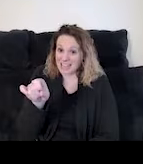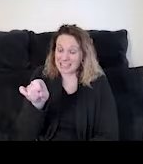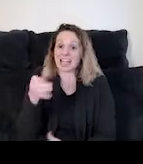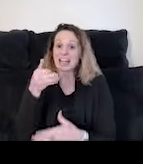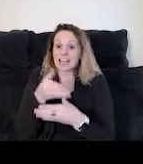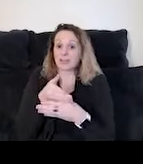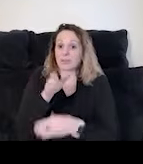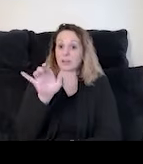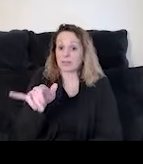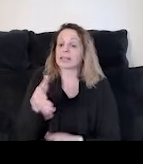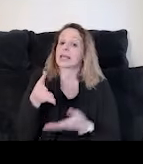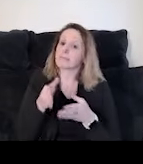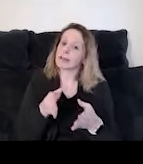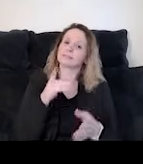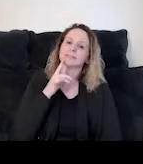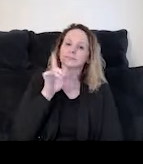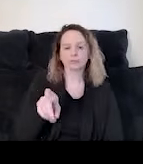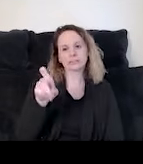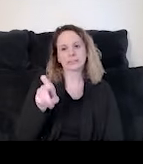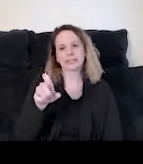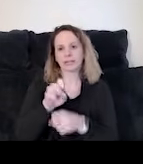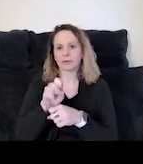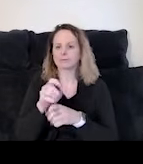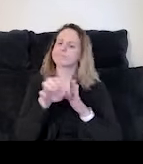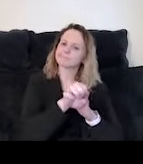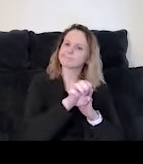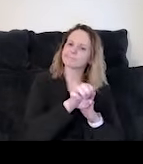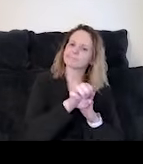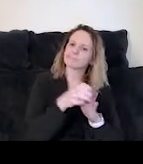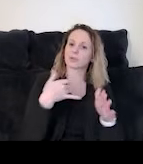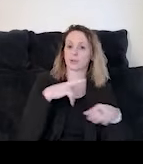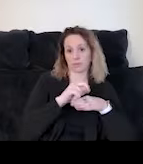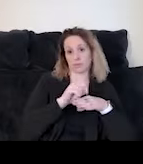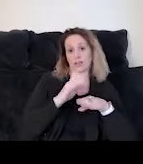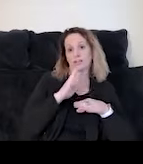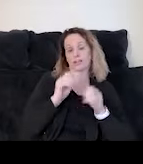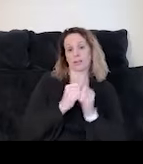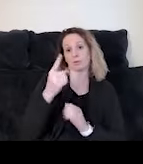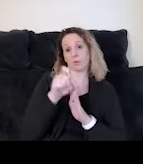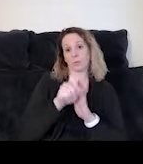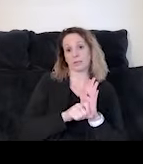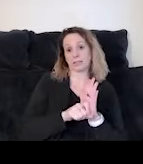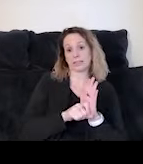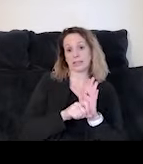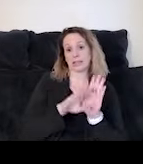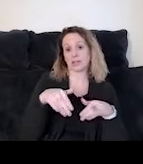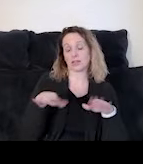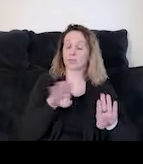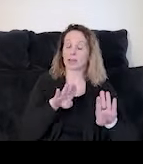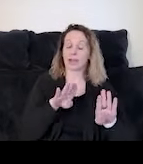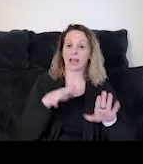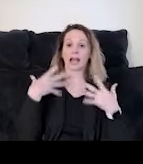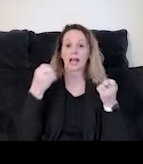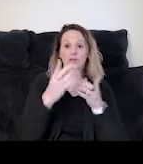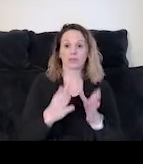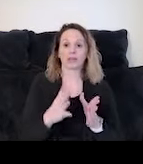care pathways is really necessary work. As an example, we have trained, and I talked with Lynn State, Children's Behavioral Health Director, who talked about